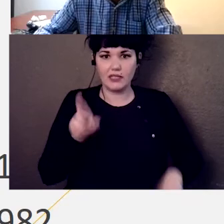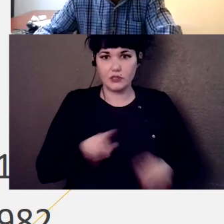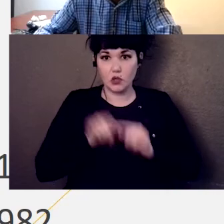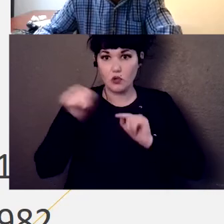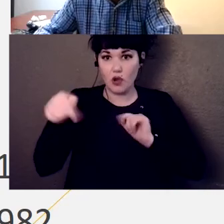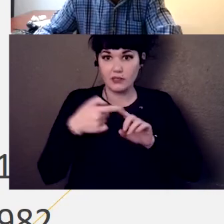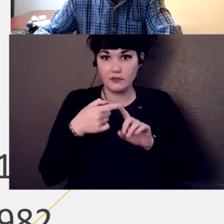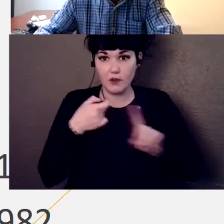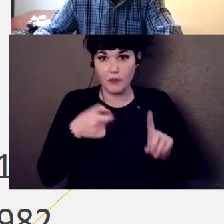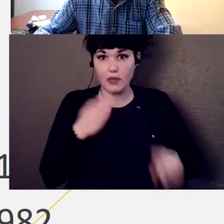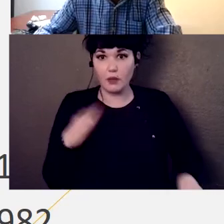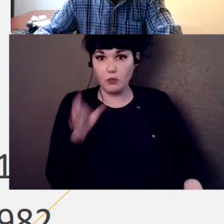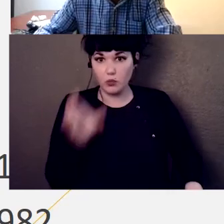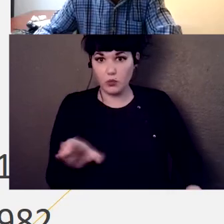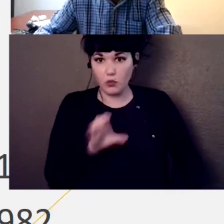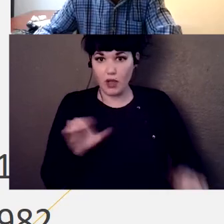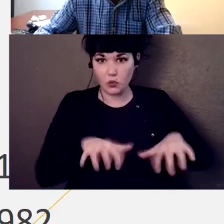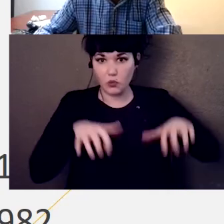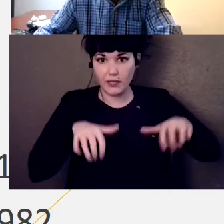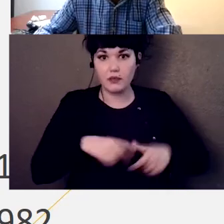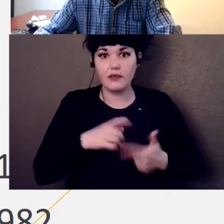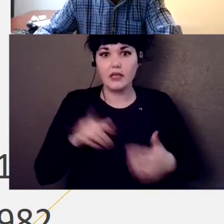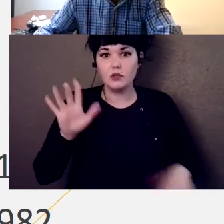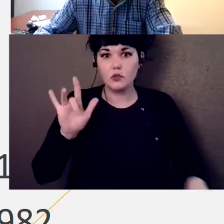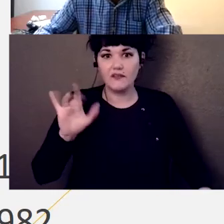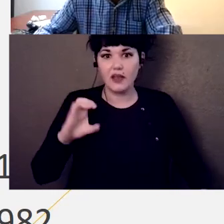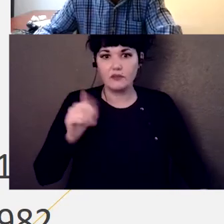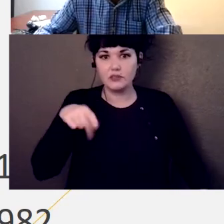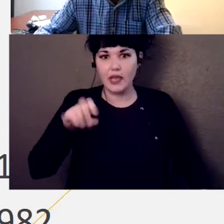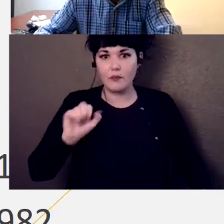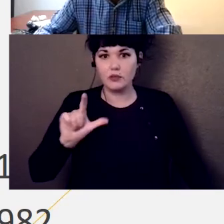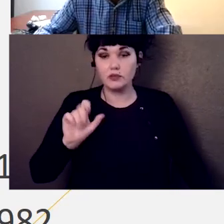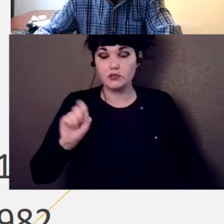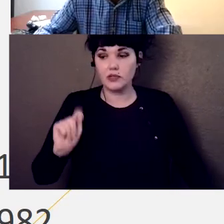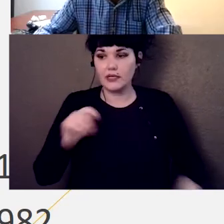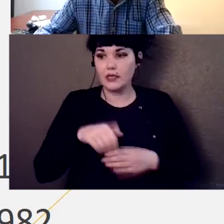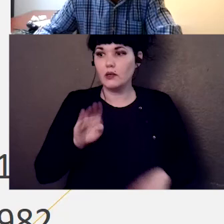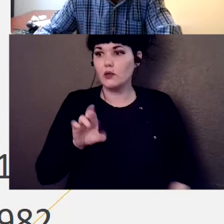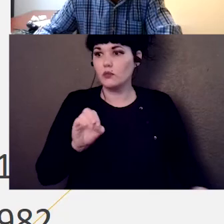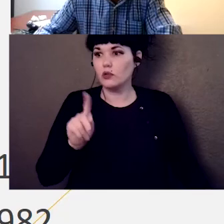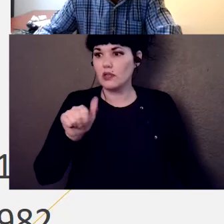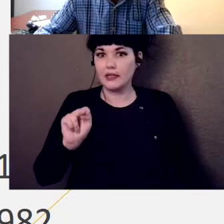Cross Arena, and 25 Chapel Street, which is in Brooklyn, New York.